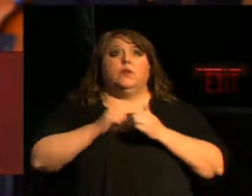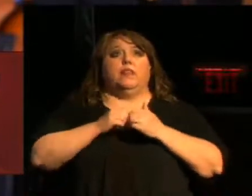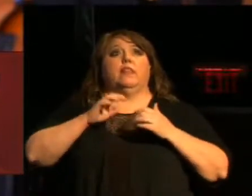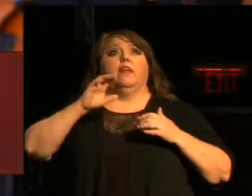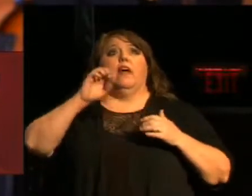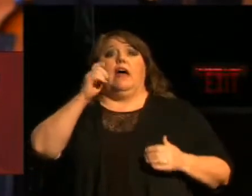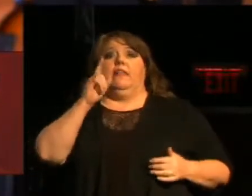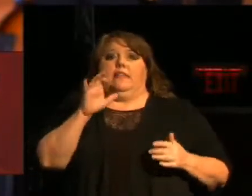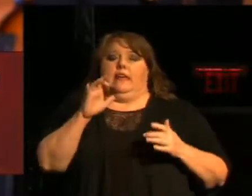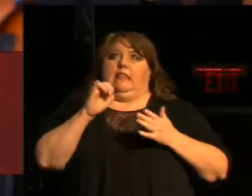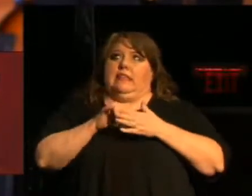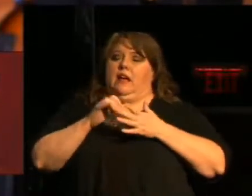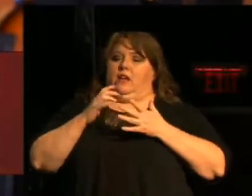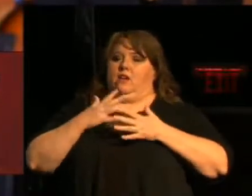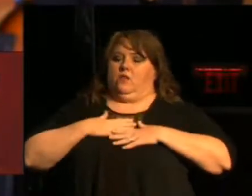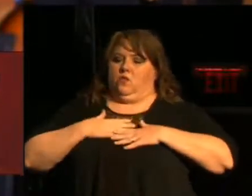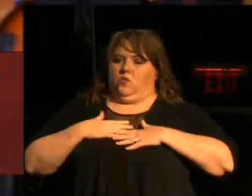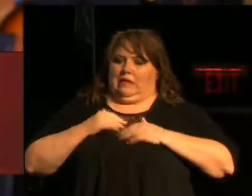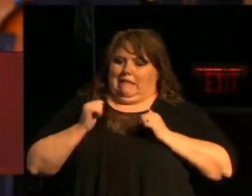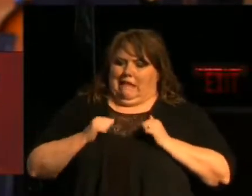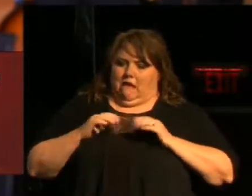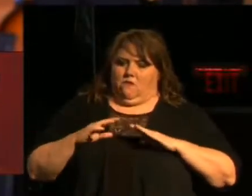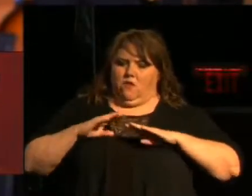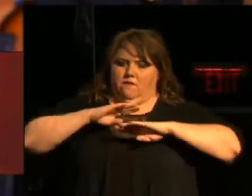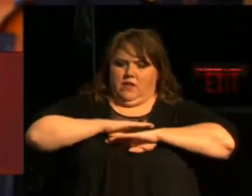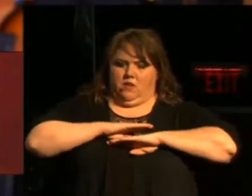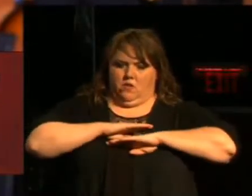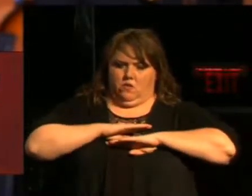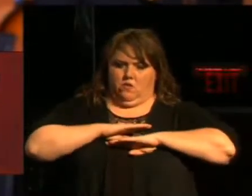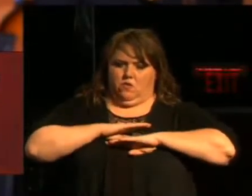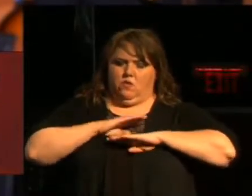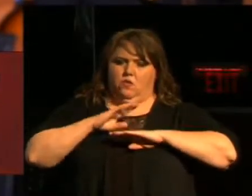I'll never forget those times.